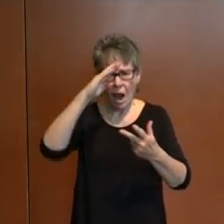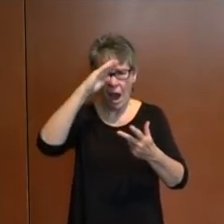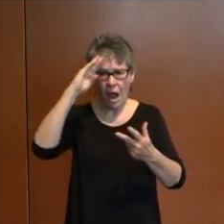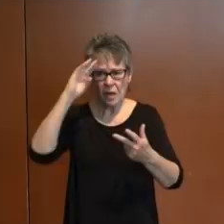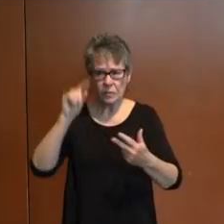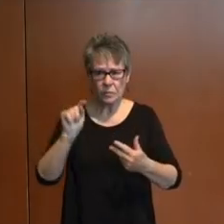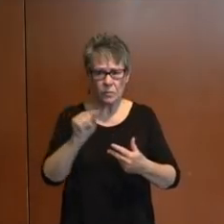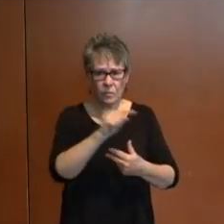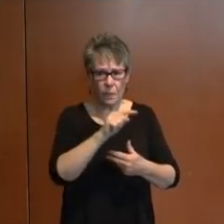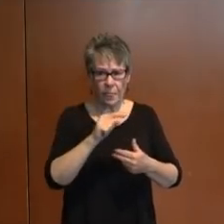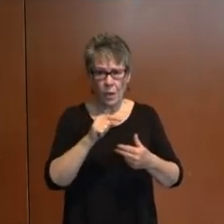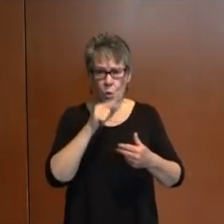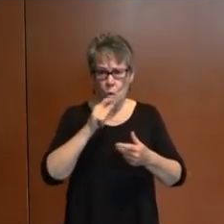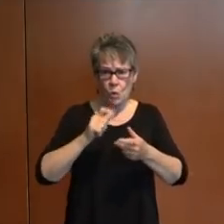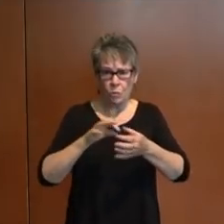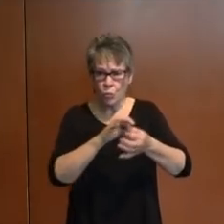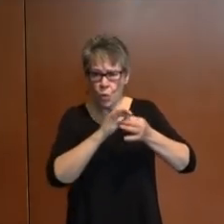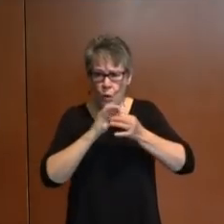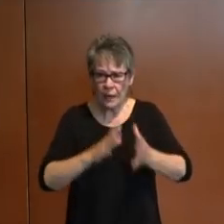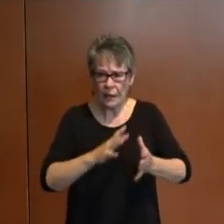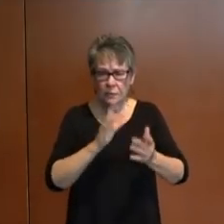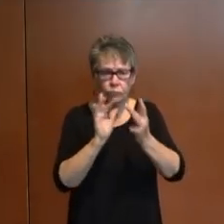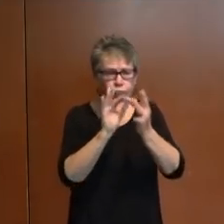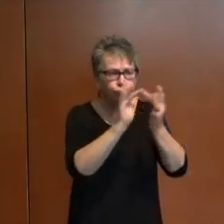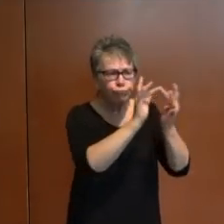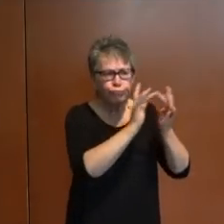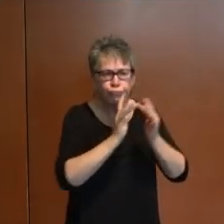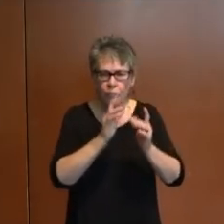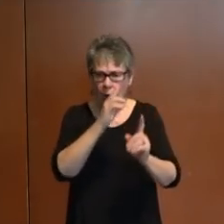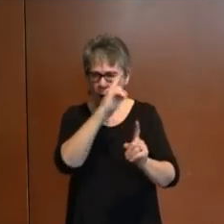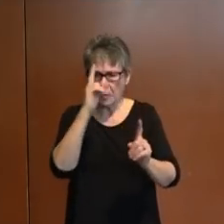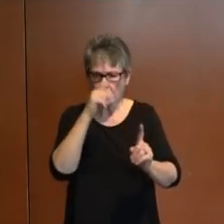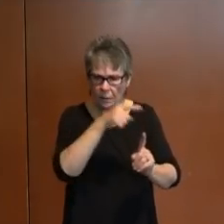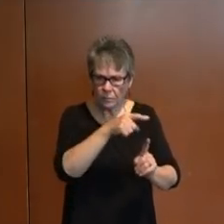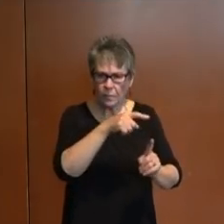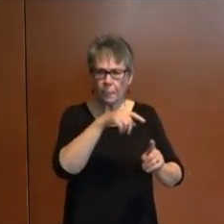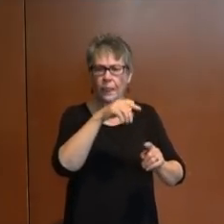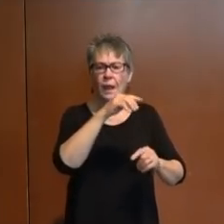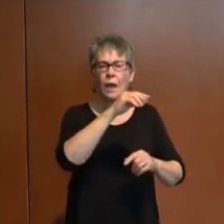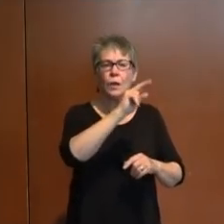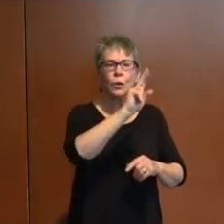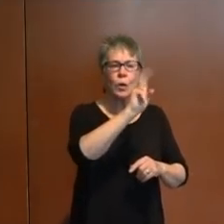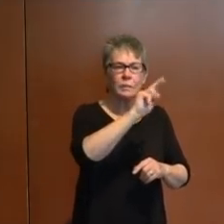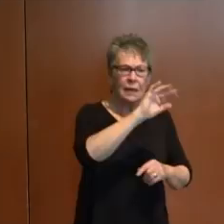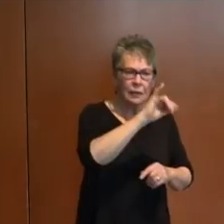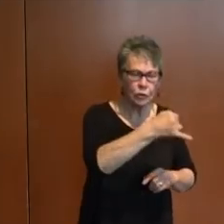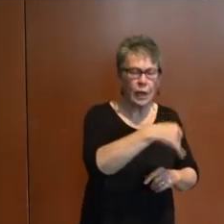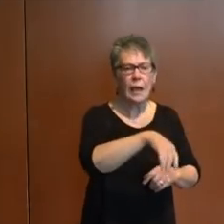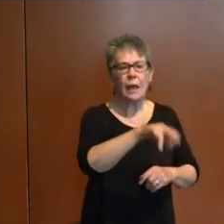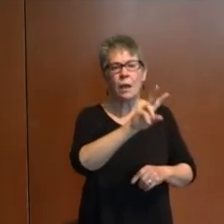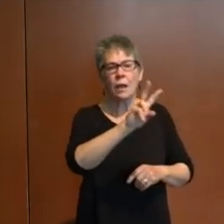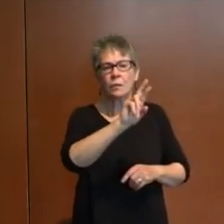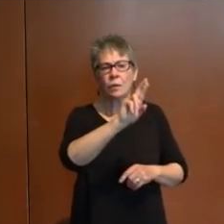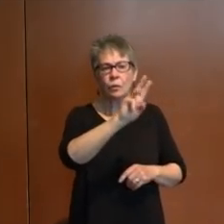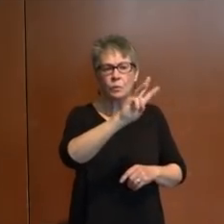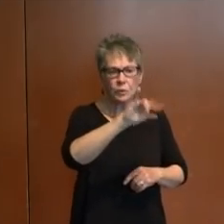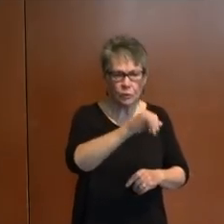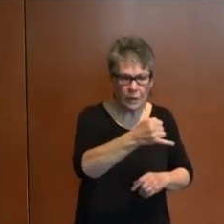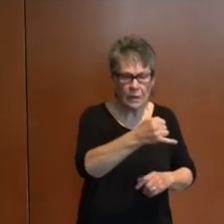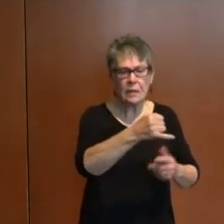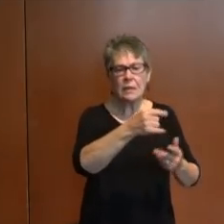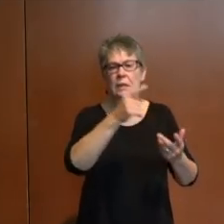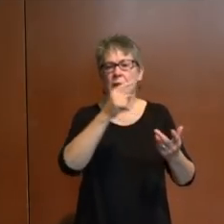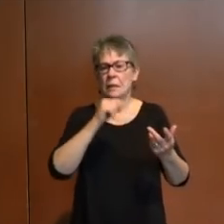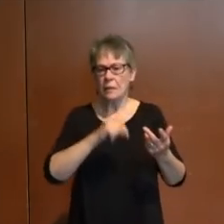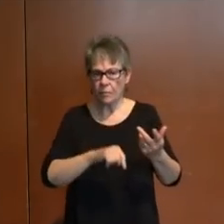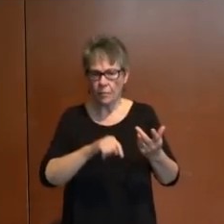coordinating principal contacts. Thank you for that. With that, I think we'll start with some questions. We'll begin with